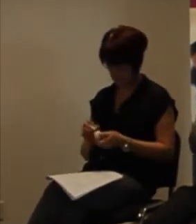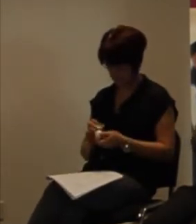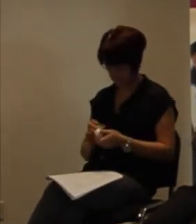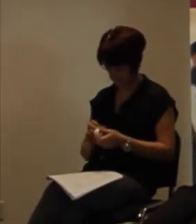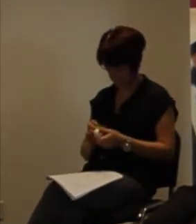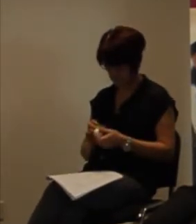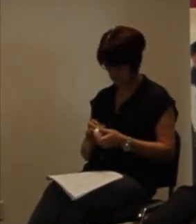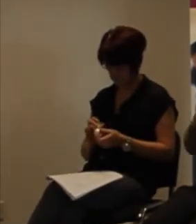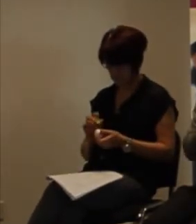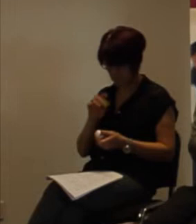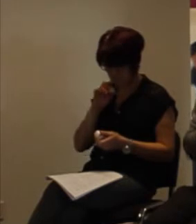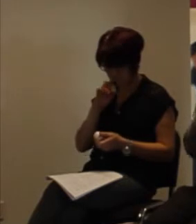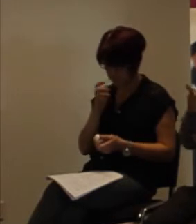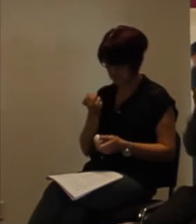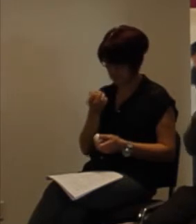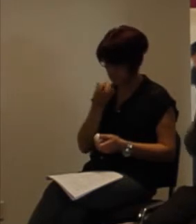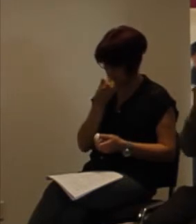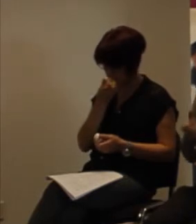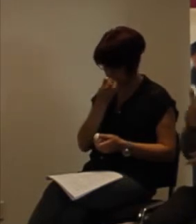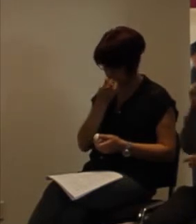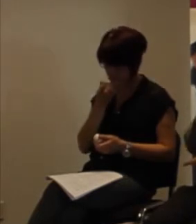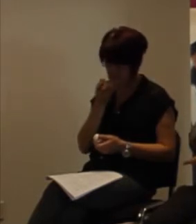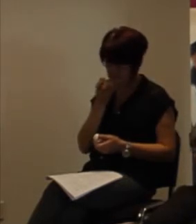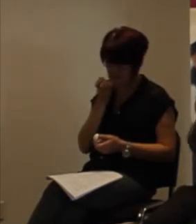we must be mindful of those issues.